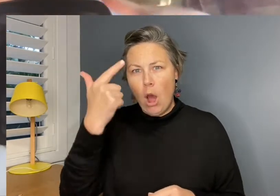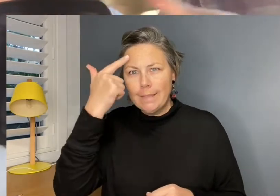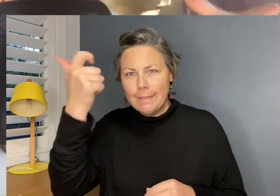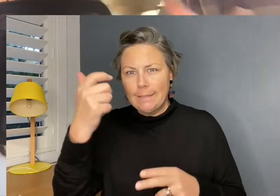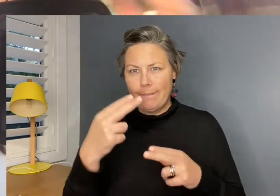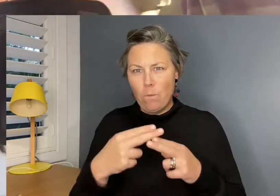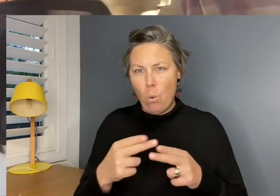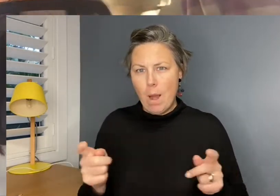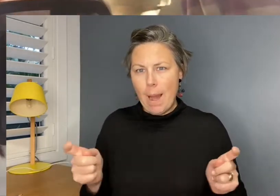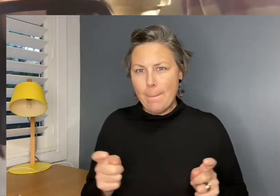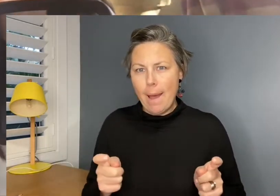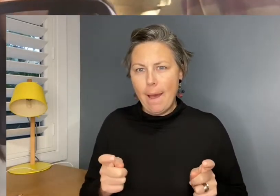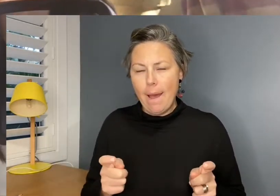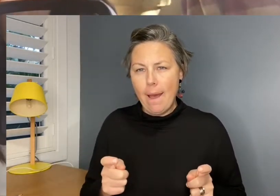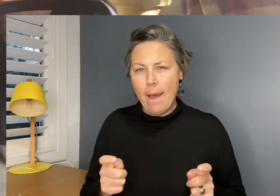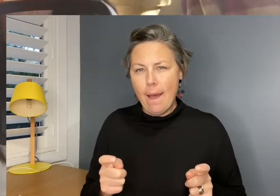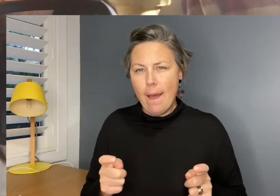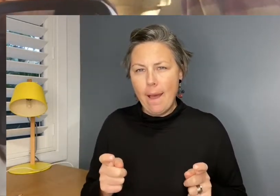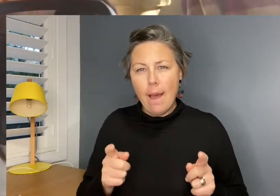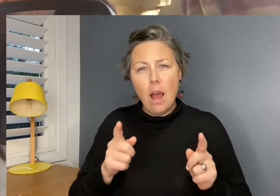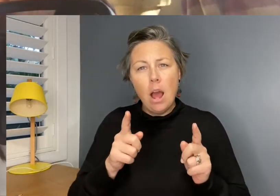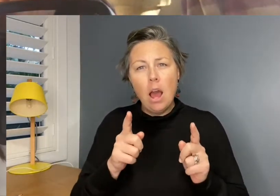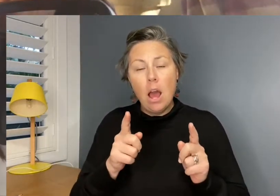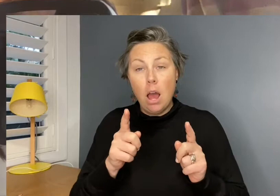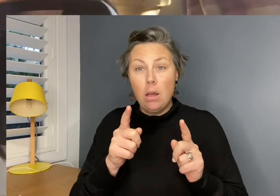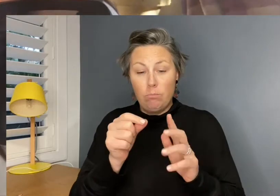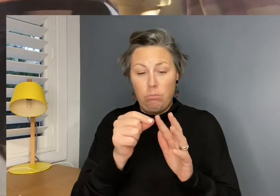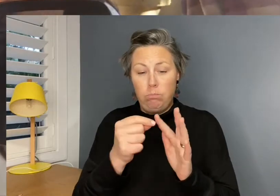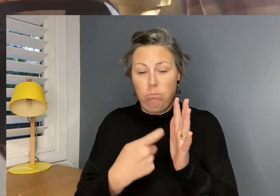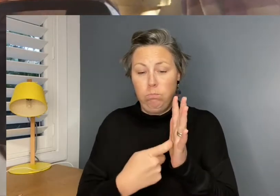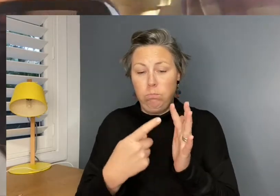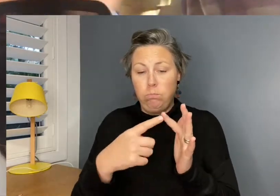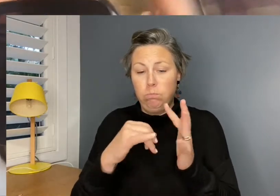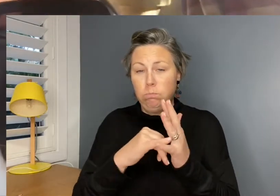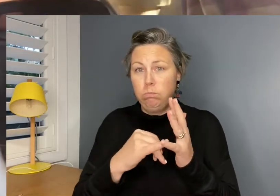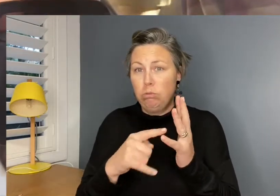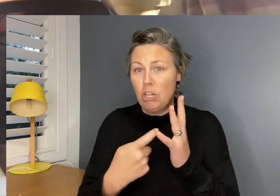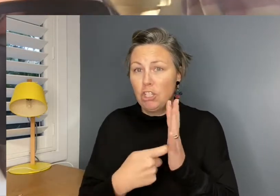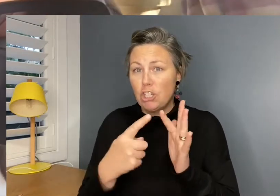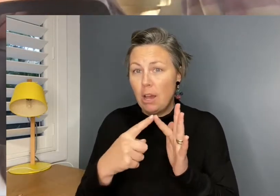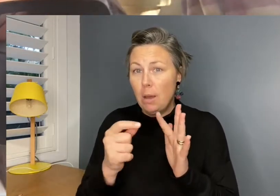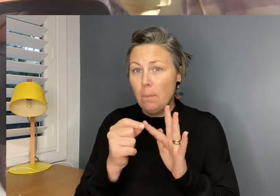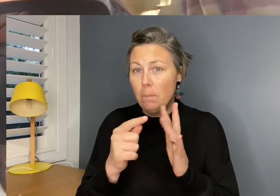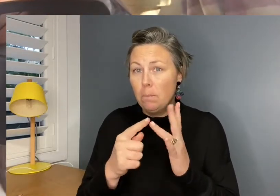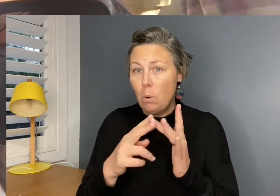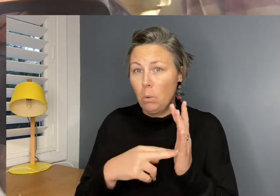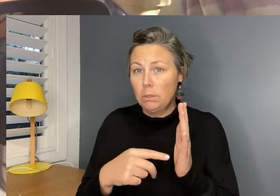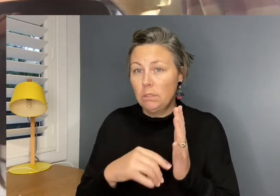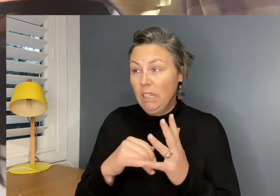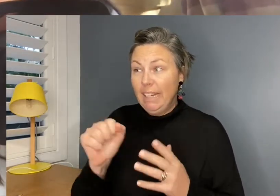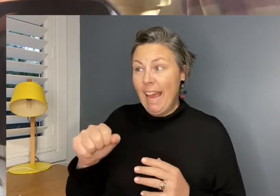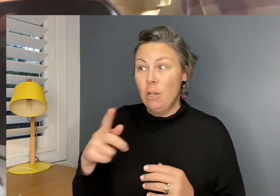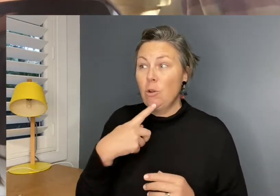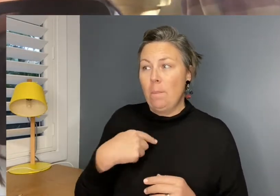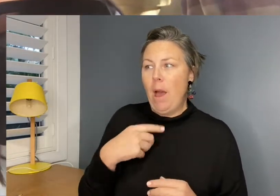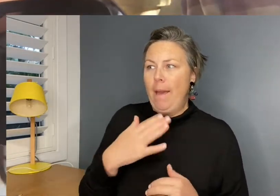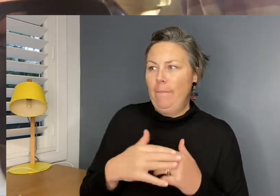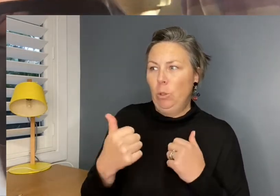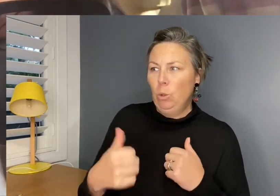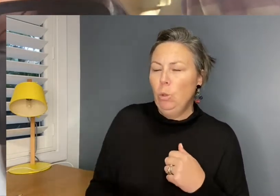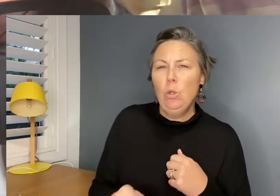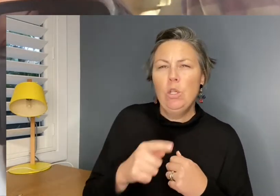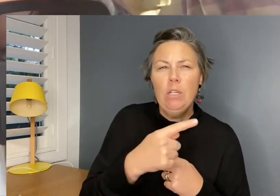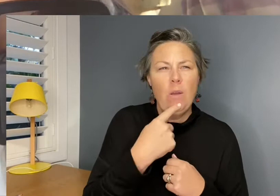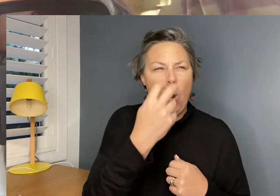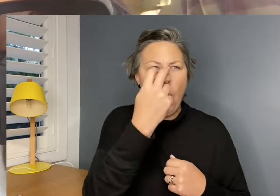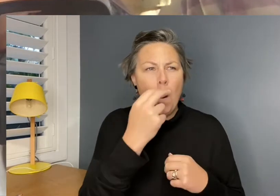big scarf. I can't remember the name of it now, but it's on the Spinning Babies website as well. I'll remember what is, and we